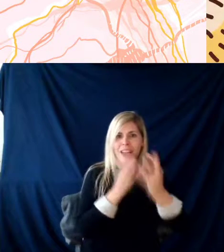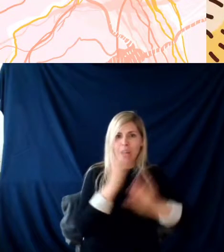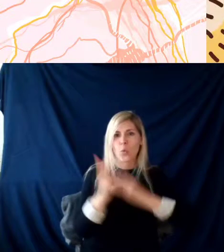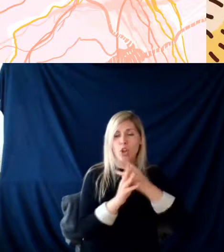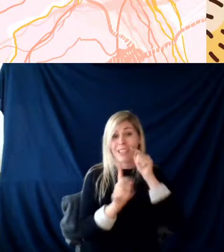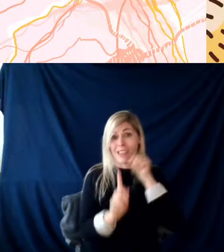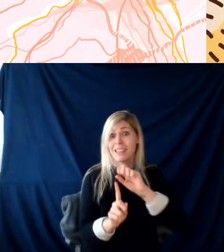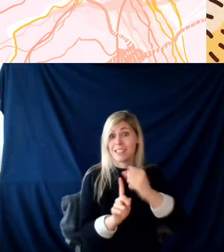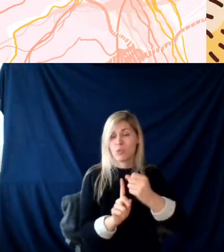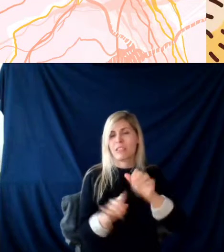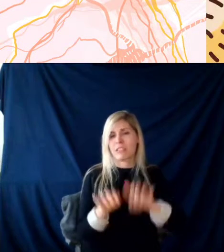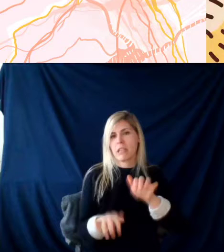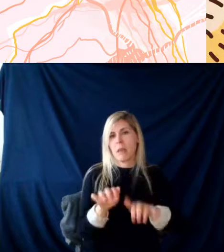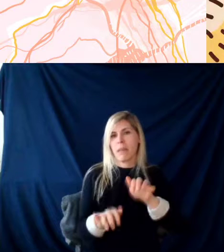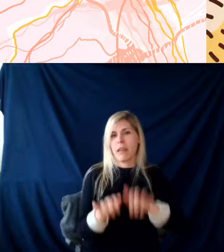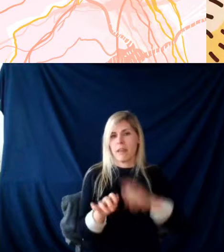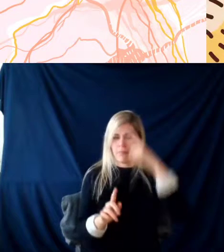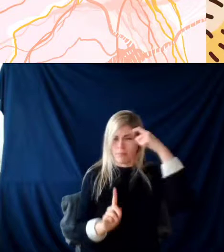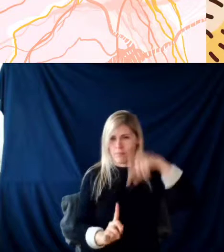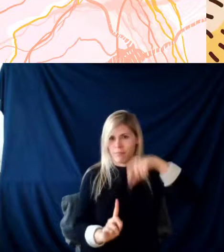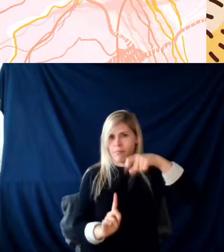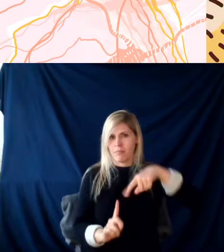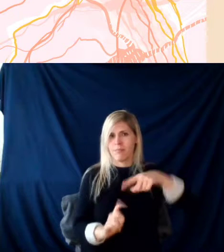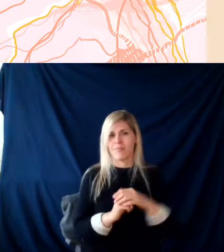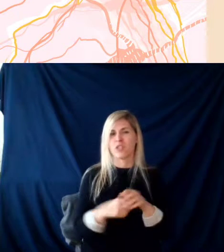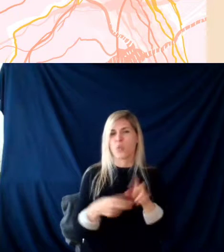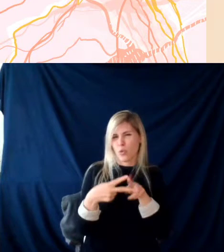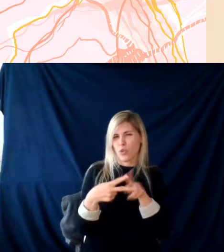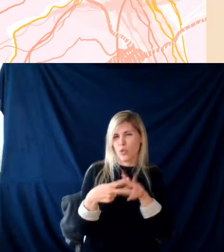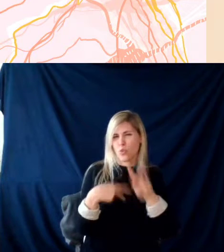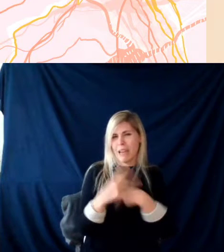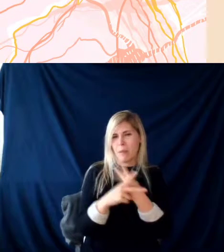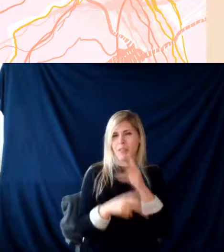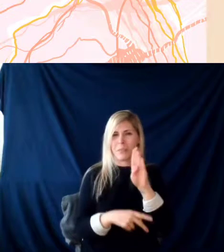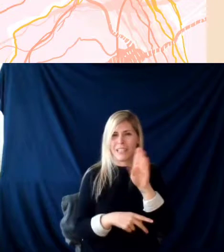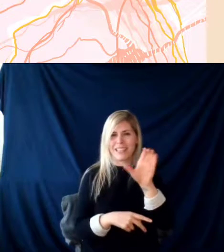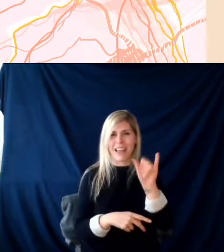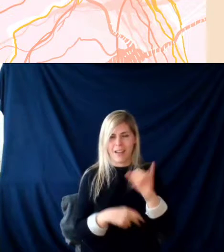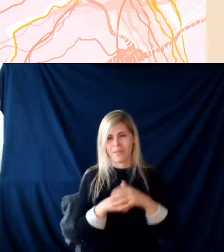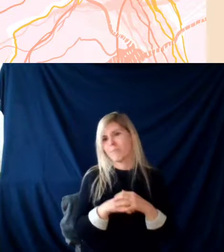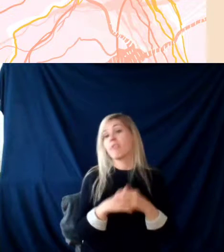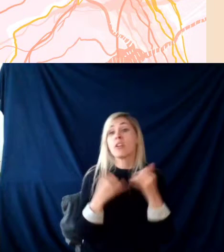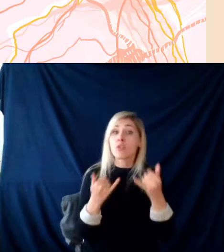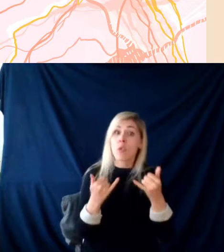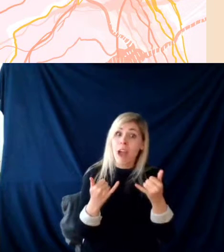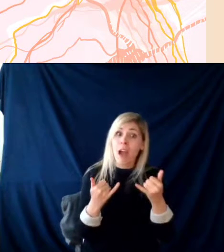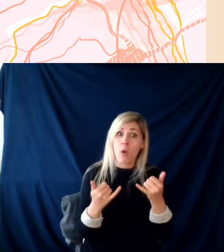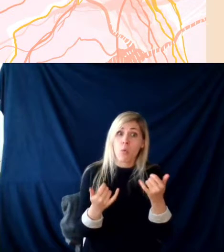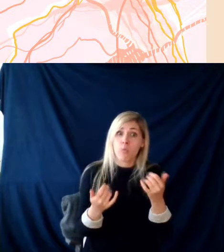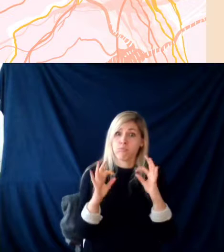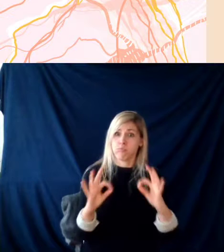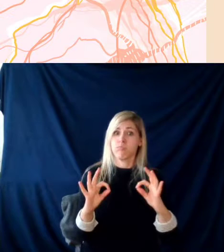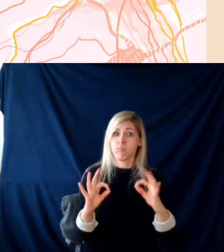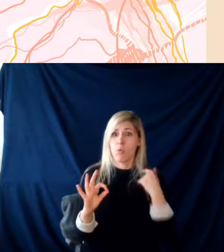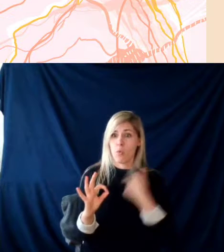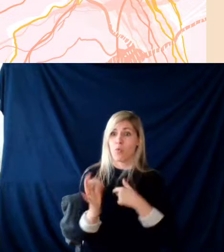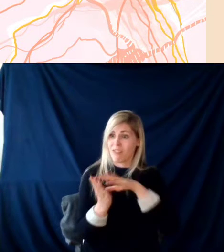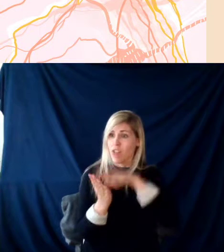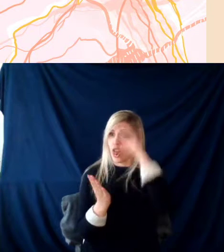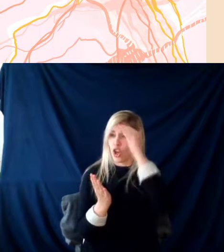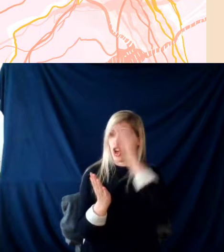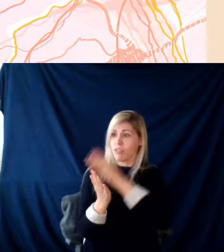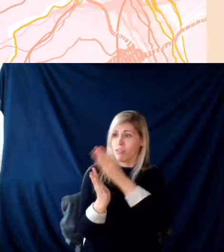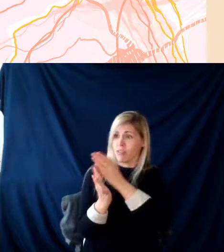typing. So those are a little bit about the two types of BCIs. So now we kind of know a little bit about kind of